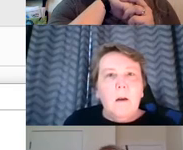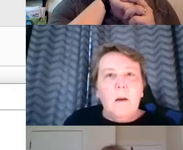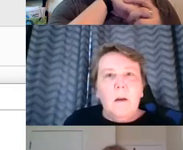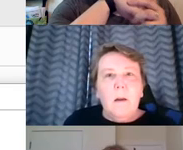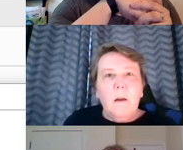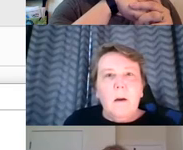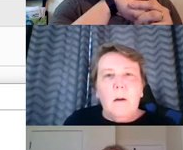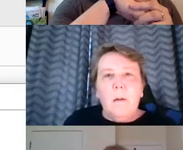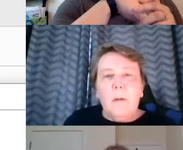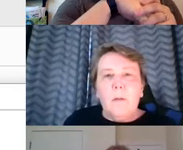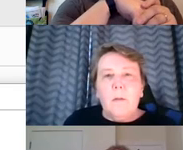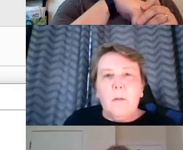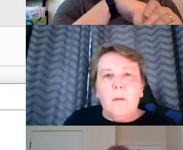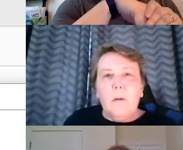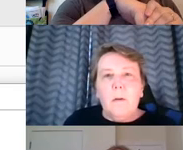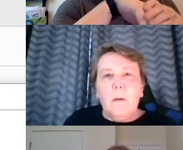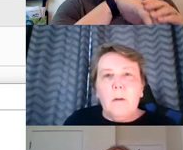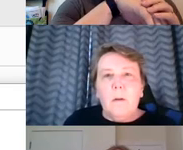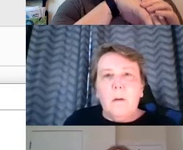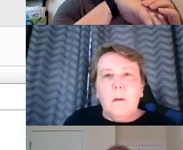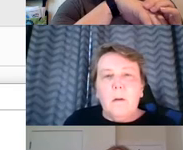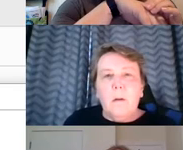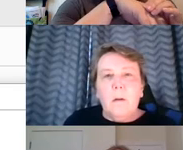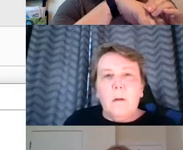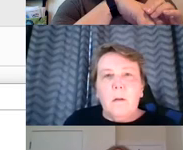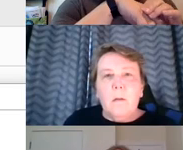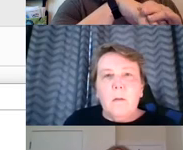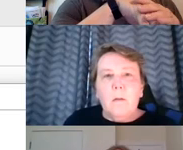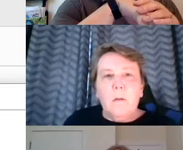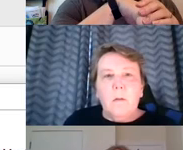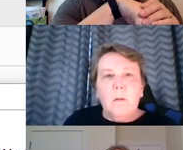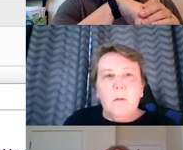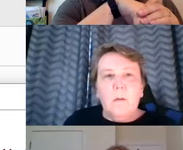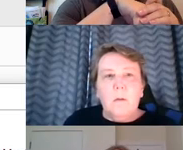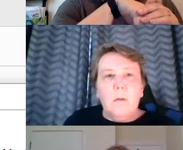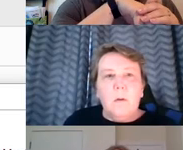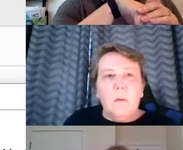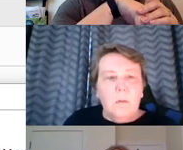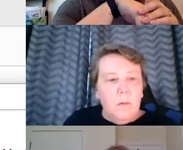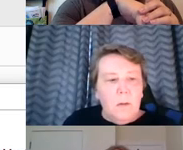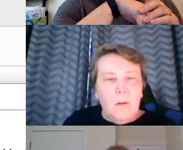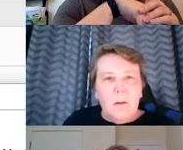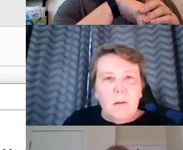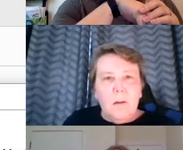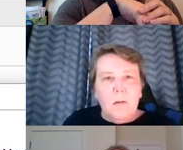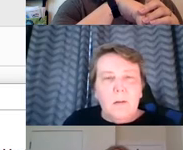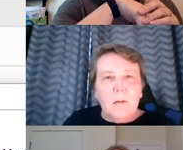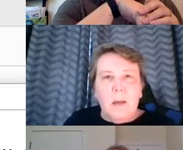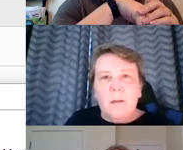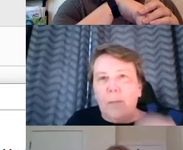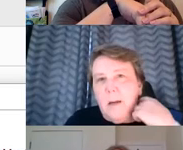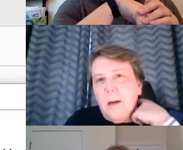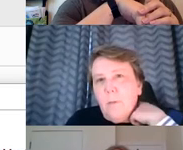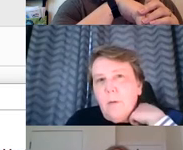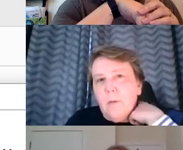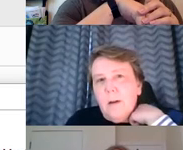PDF accessibility quick scan to PDF with OCR Microsoft Word X unknown. So unknown. This is the scan